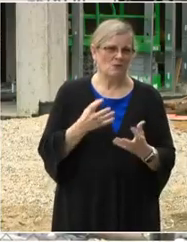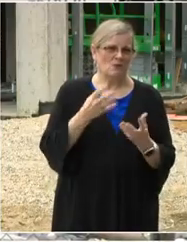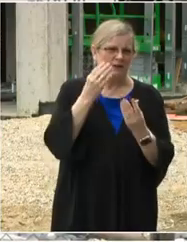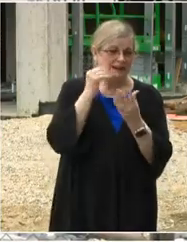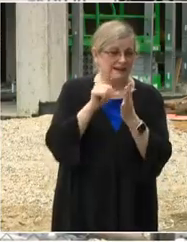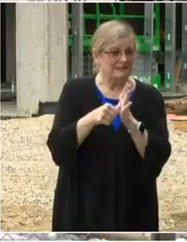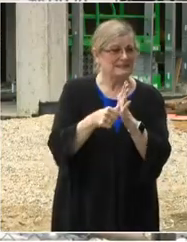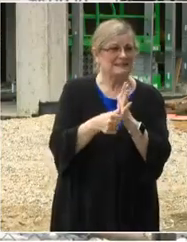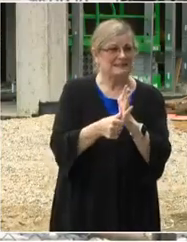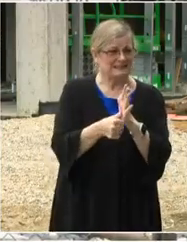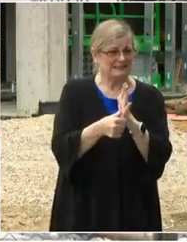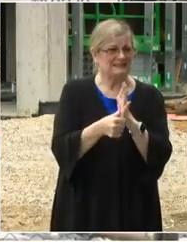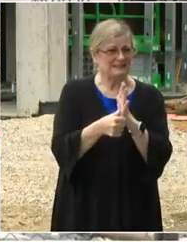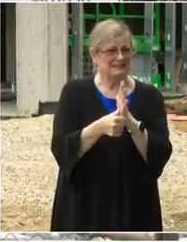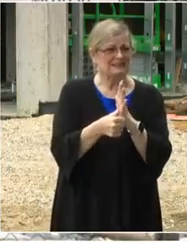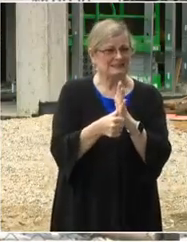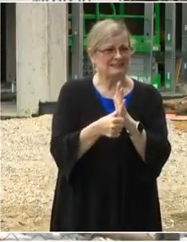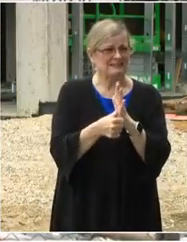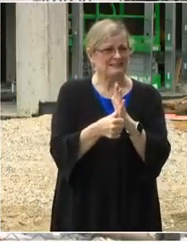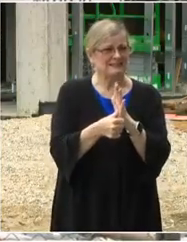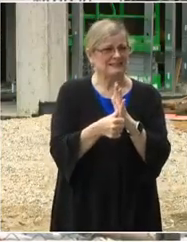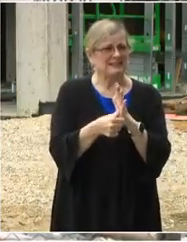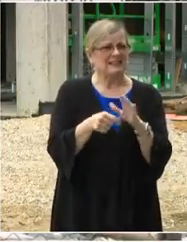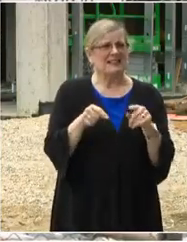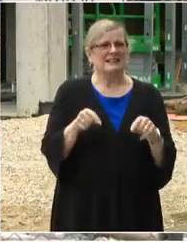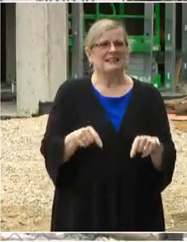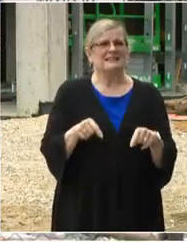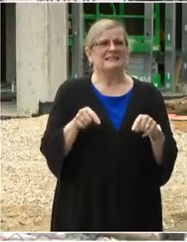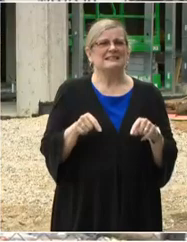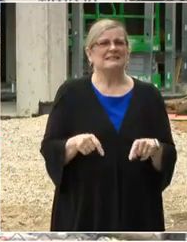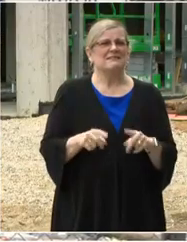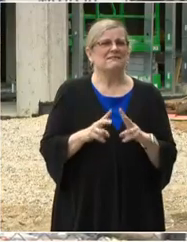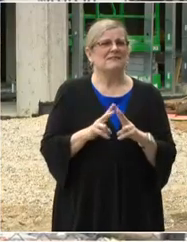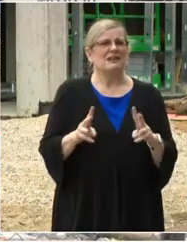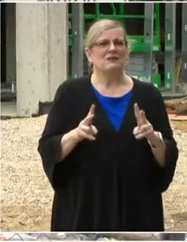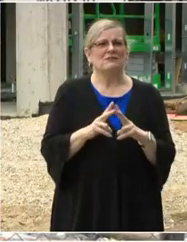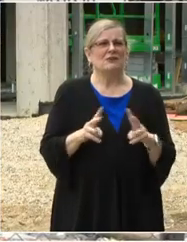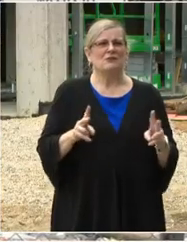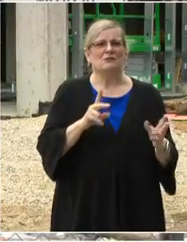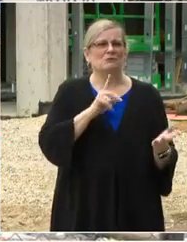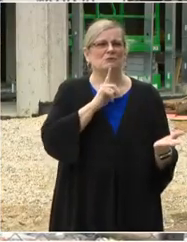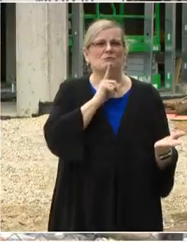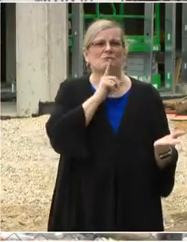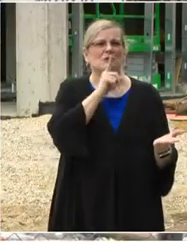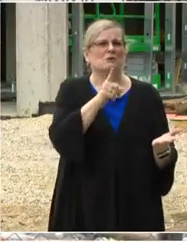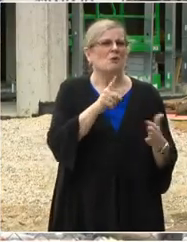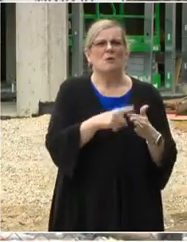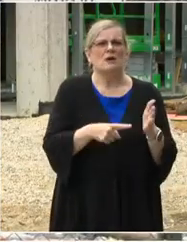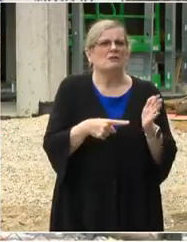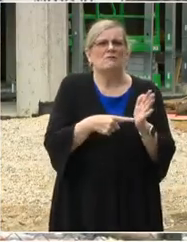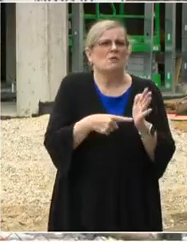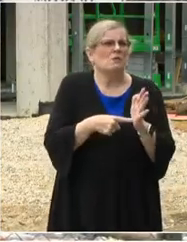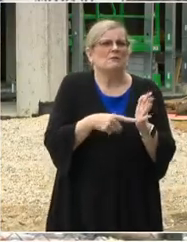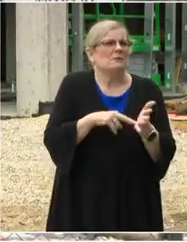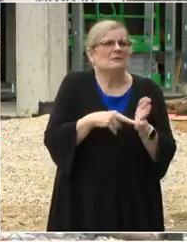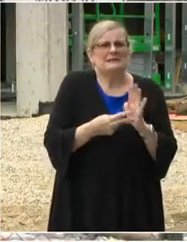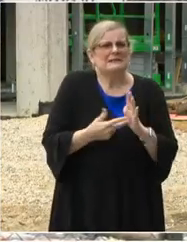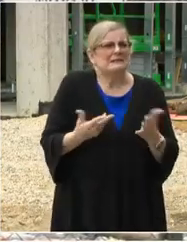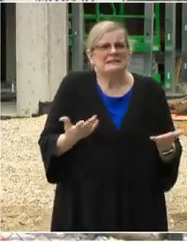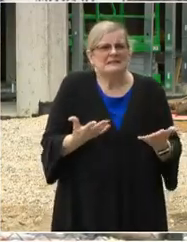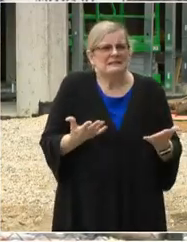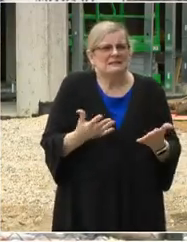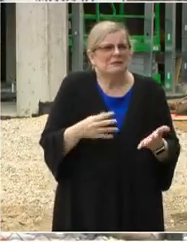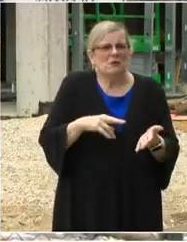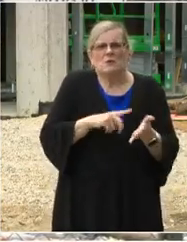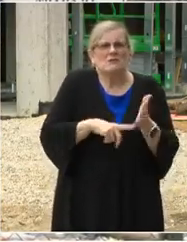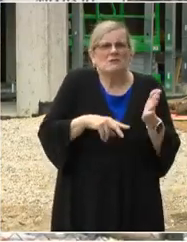also love is that it takes into account something that's very real here, right? What does affordable mean, and what does affordable housing mean for some of